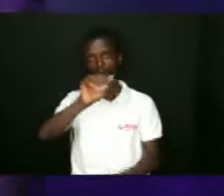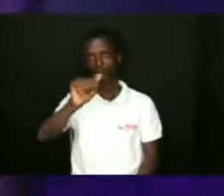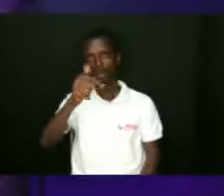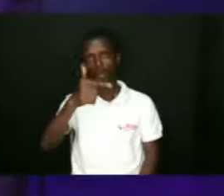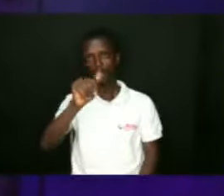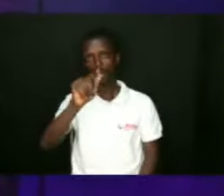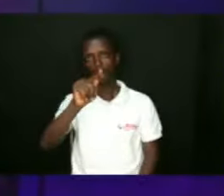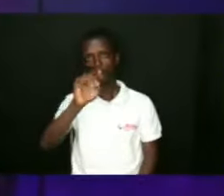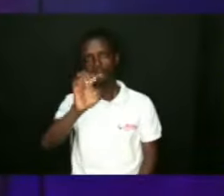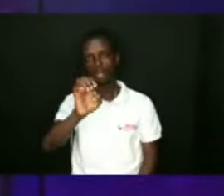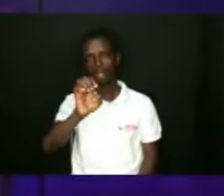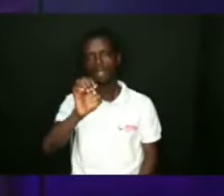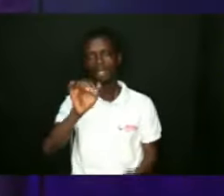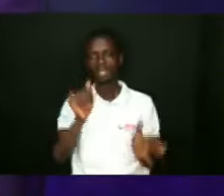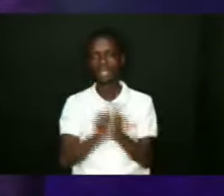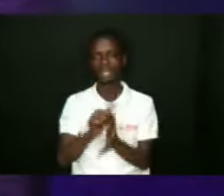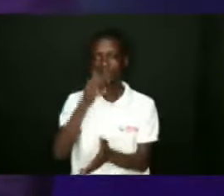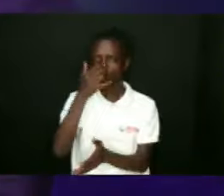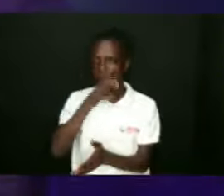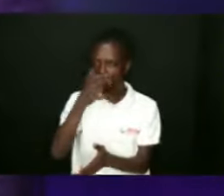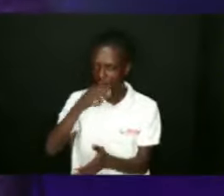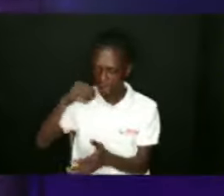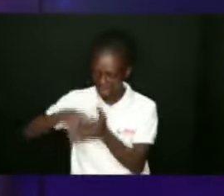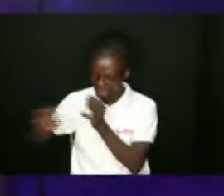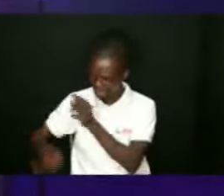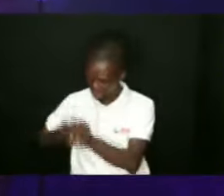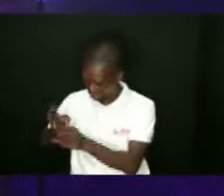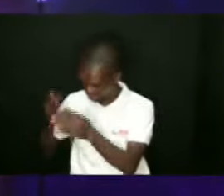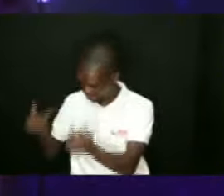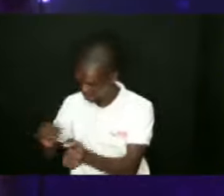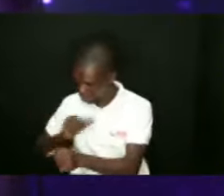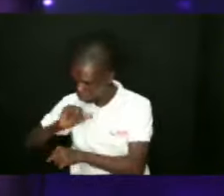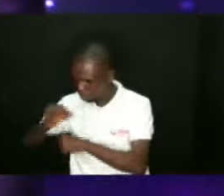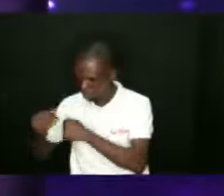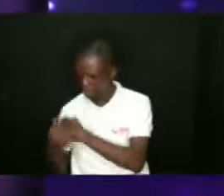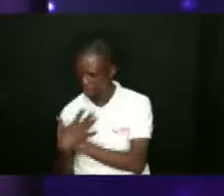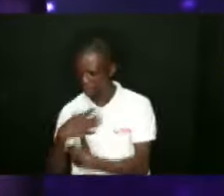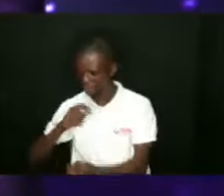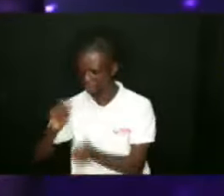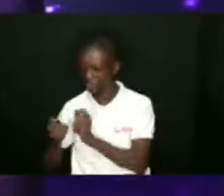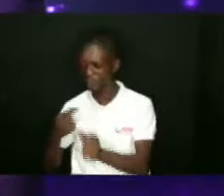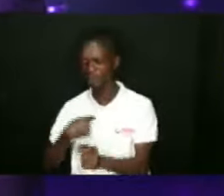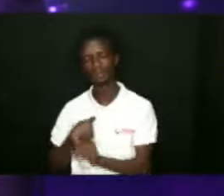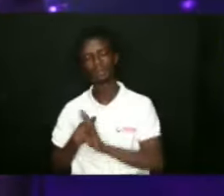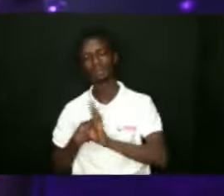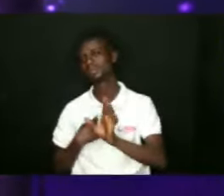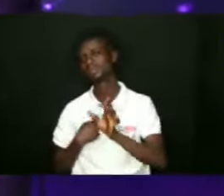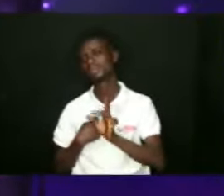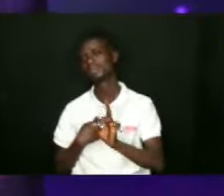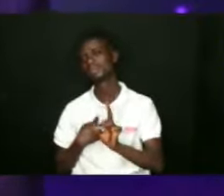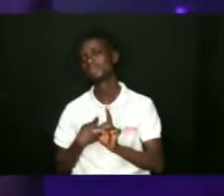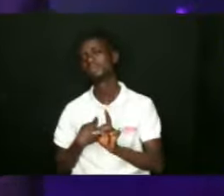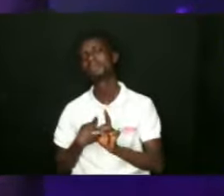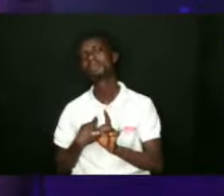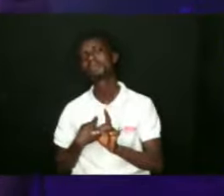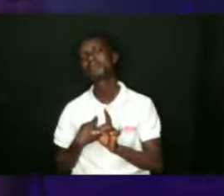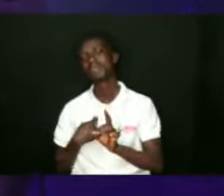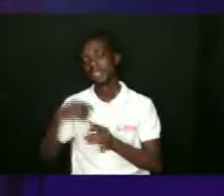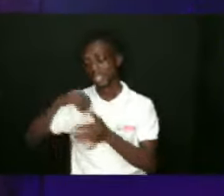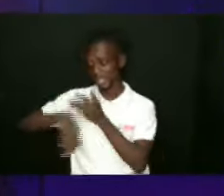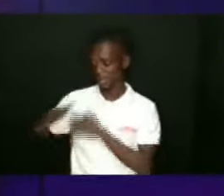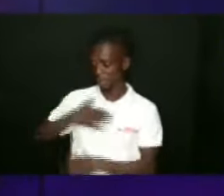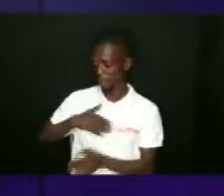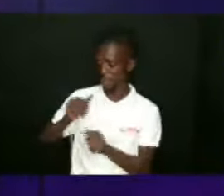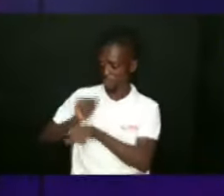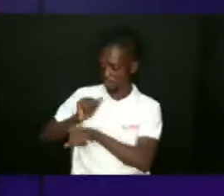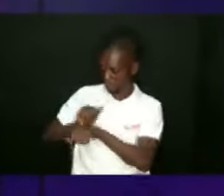Let the corruption of this world not be able to corrupt me. in my